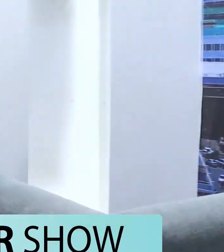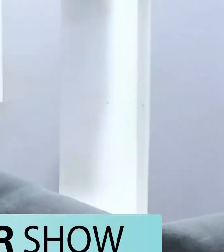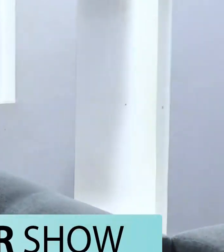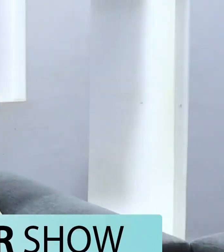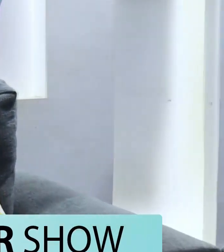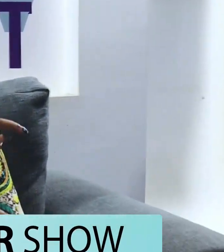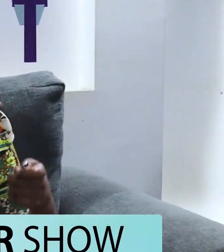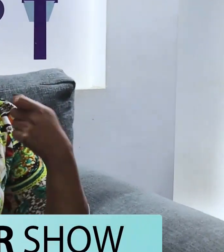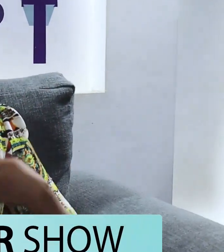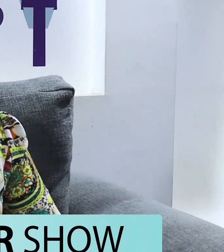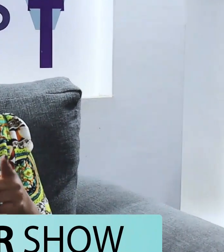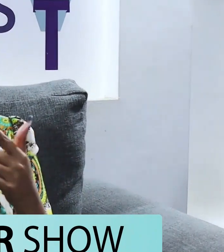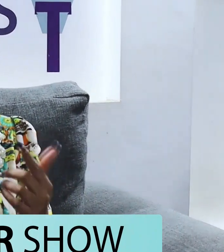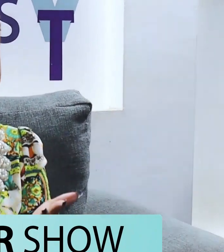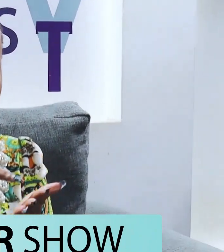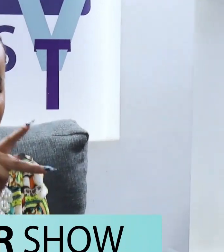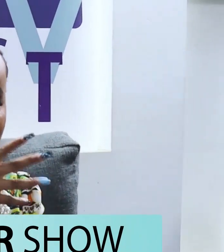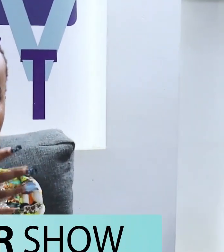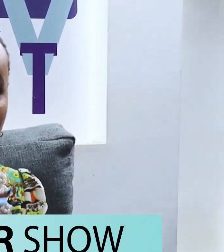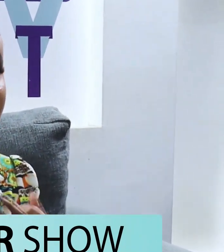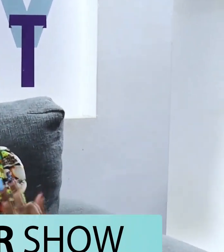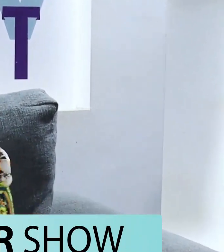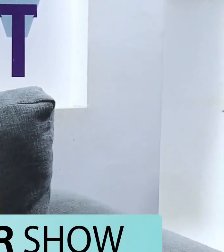I think now I understand you clearly.